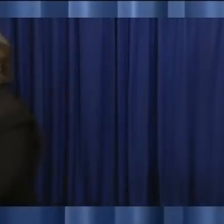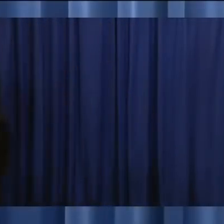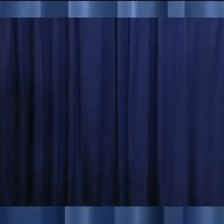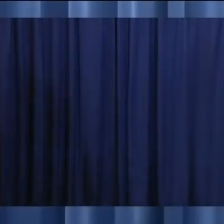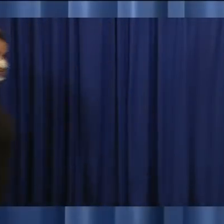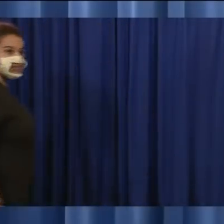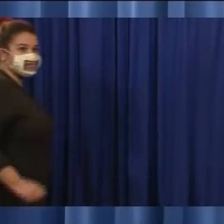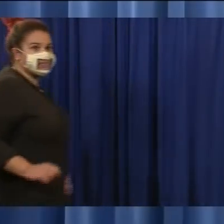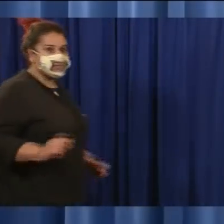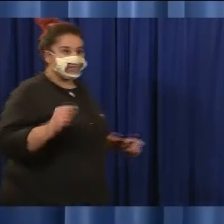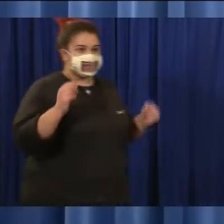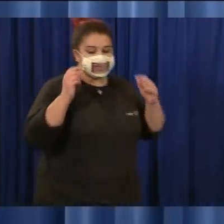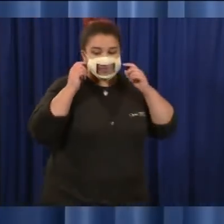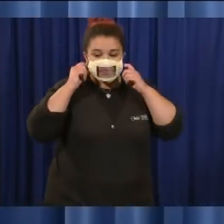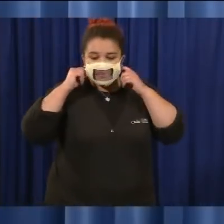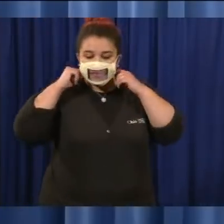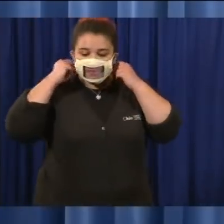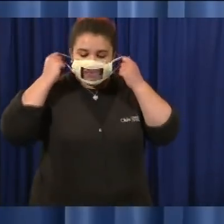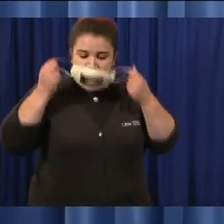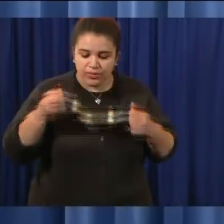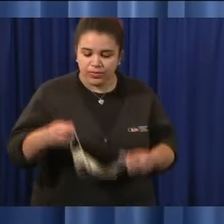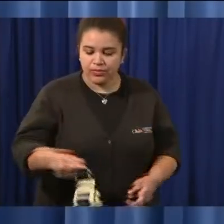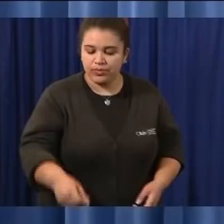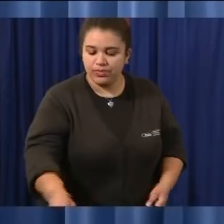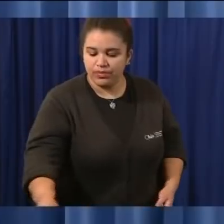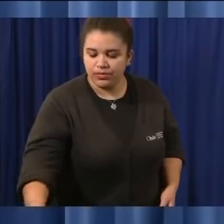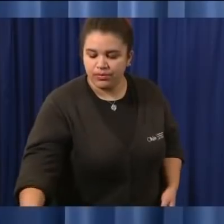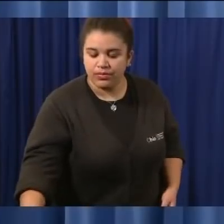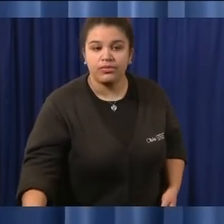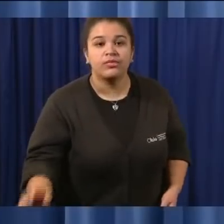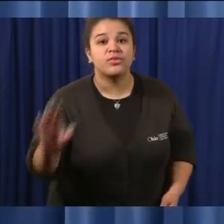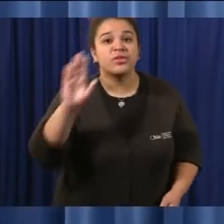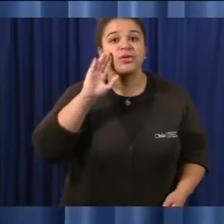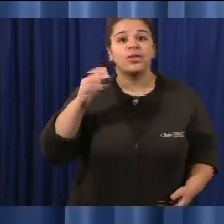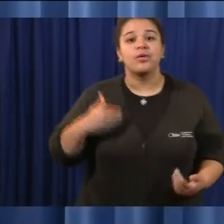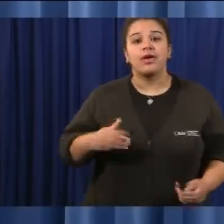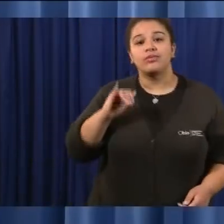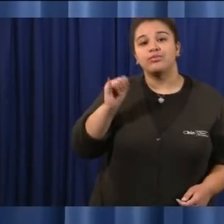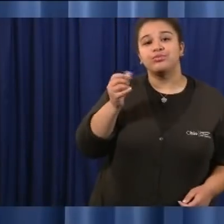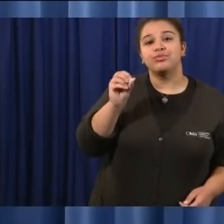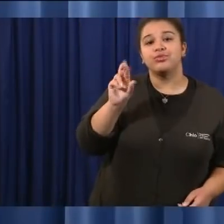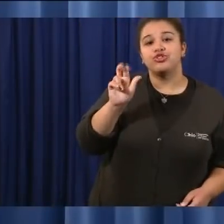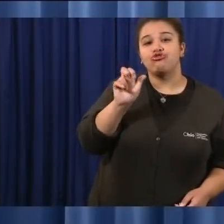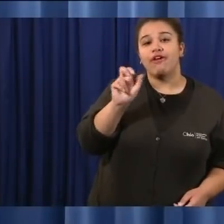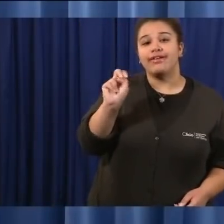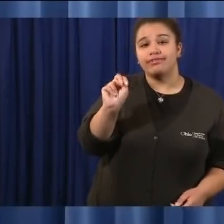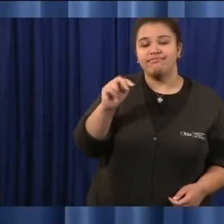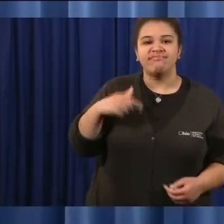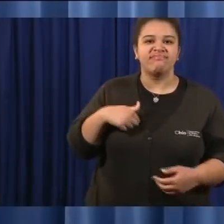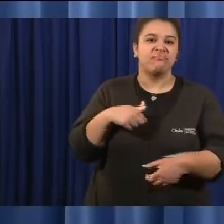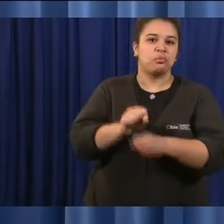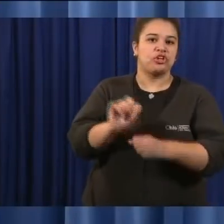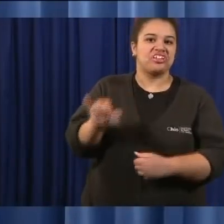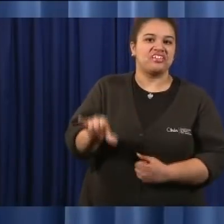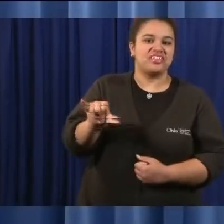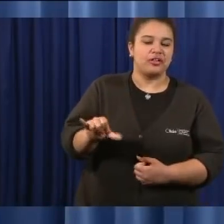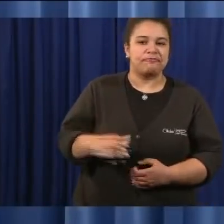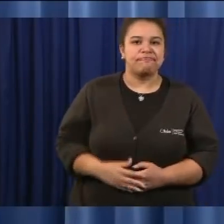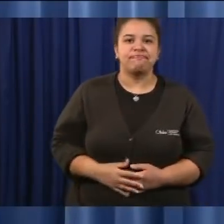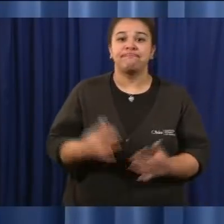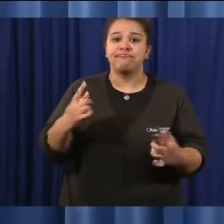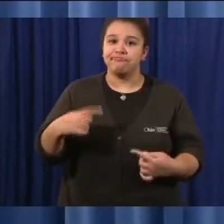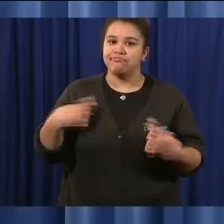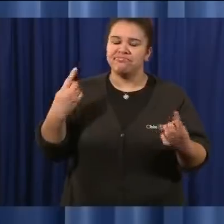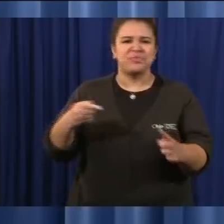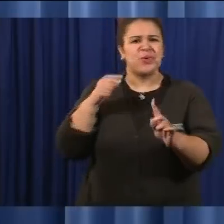Good afternoon, Governor. Jordan Miller with the Buckeye Review in Youngstown. You know, the whole time it's been flatten the